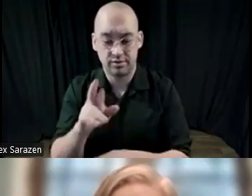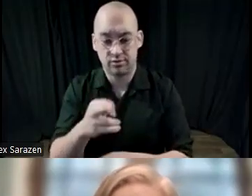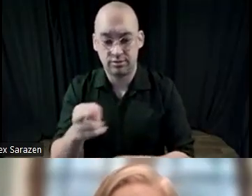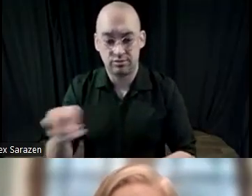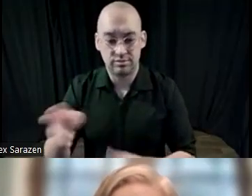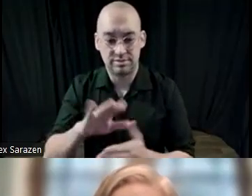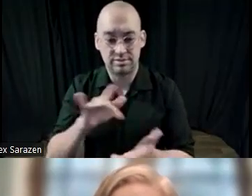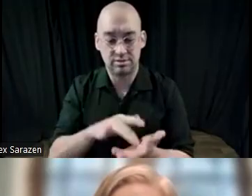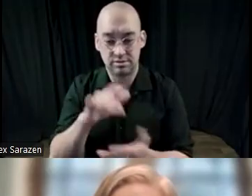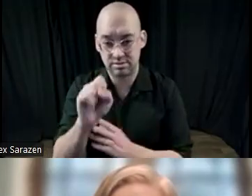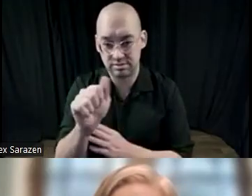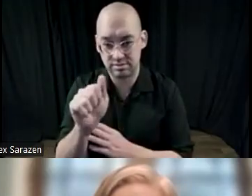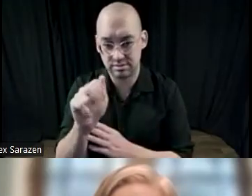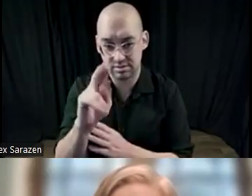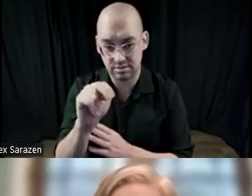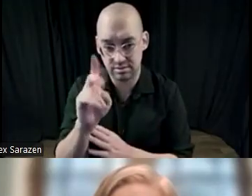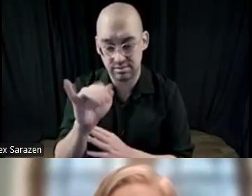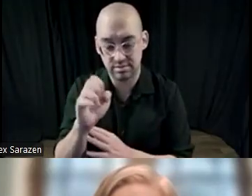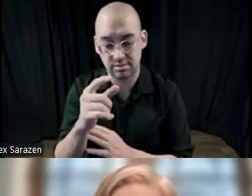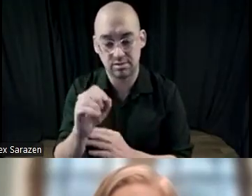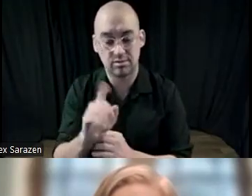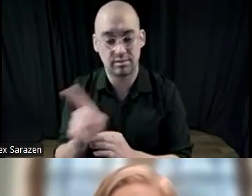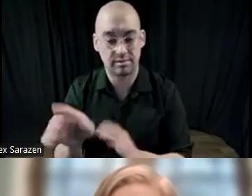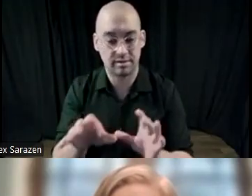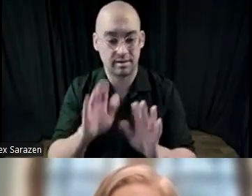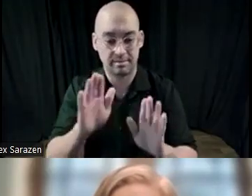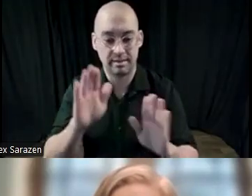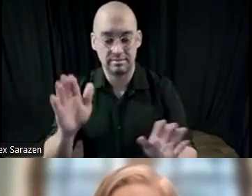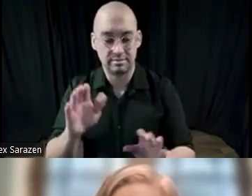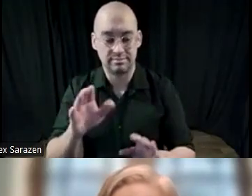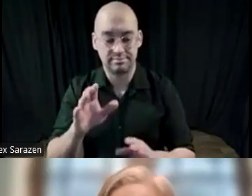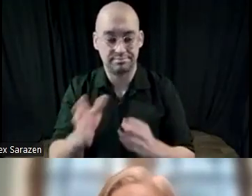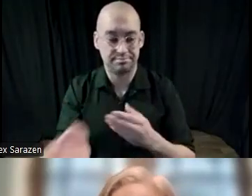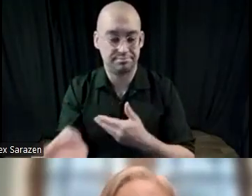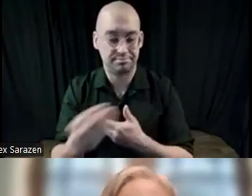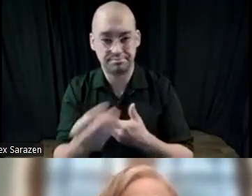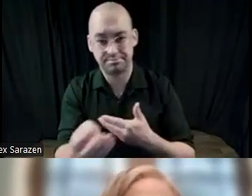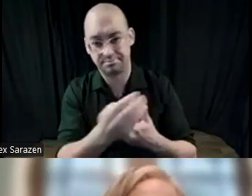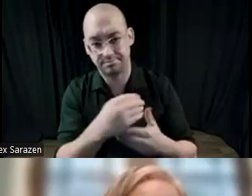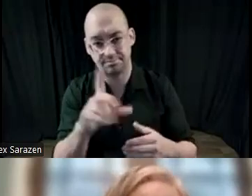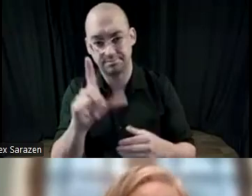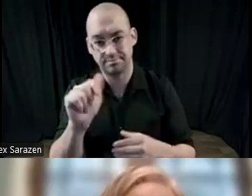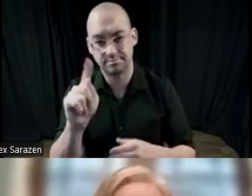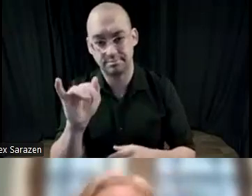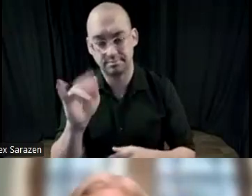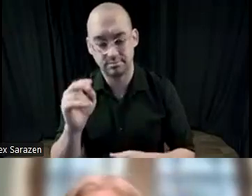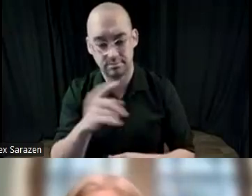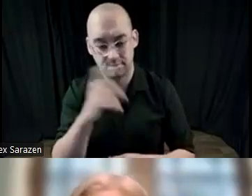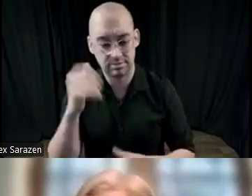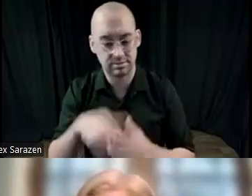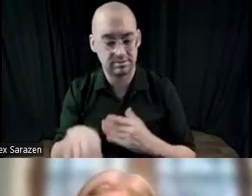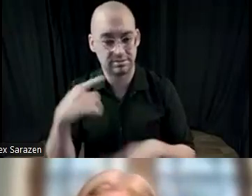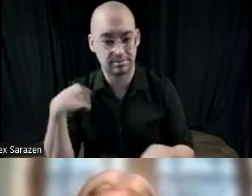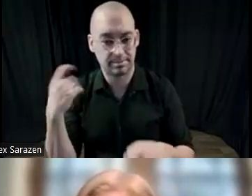was just phenomenal. They did amazing outreach to Latino populations because the material was in Spanish as well as